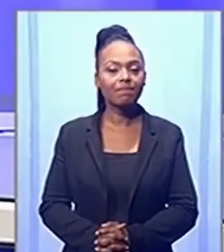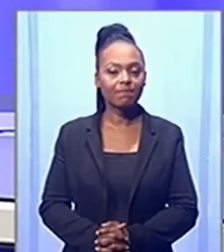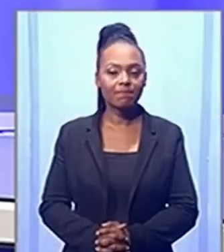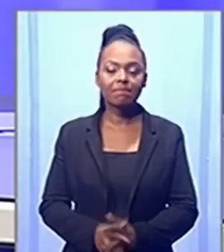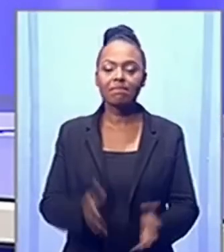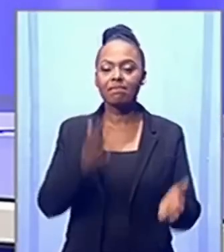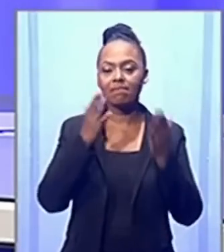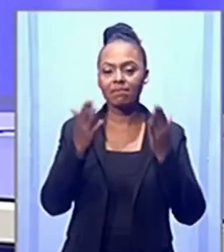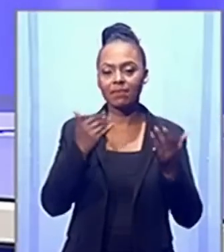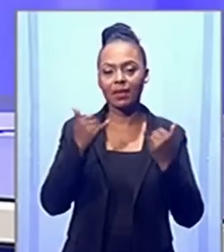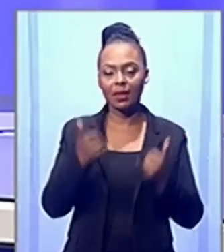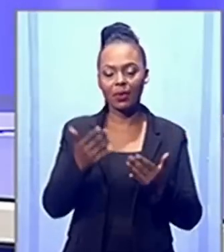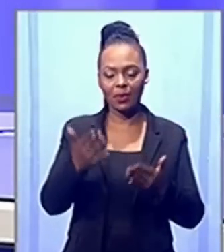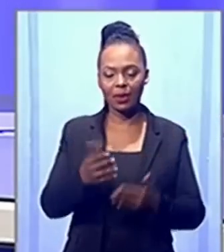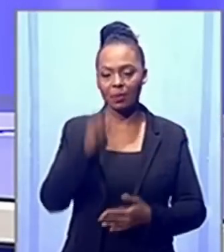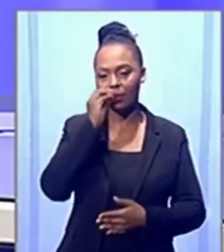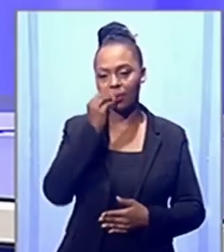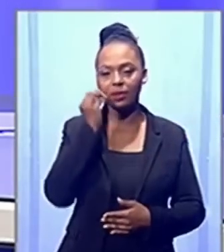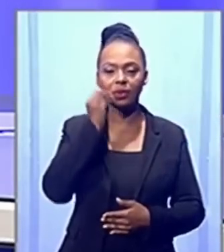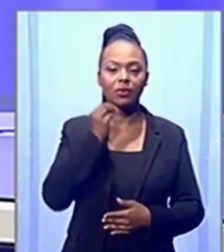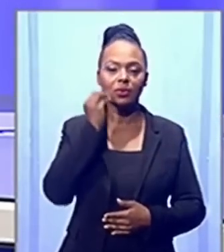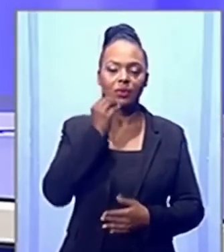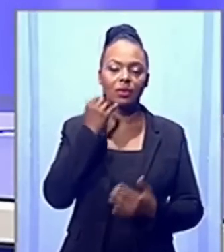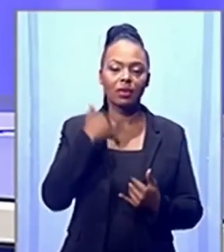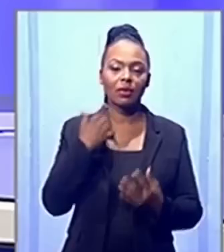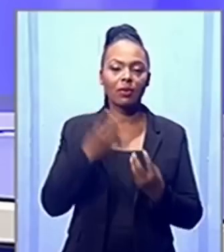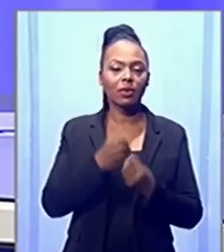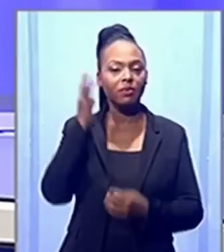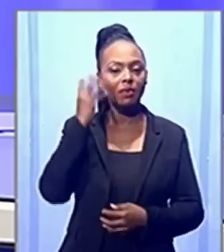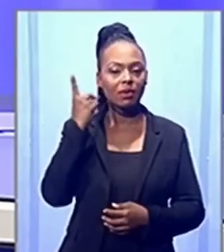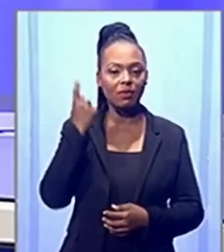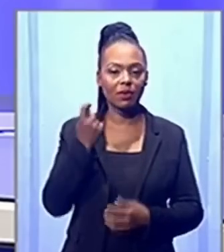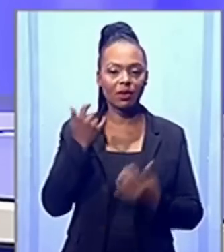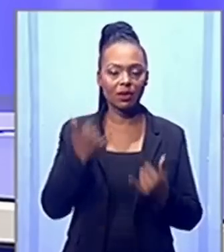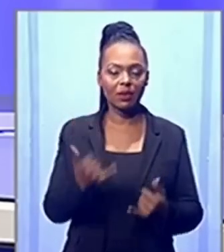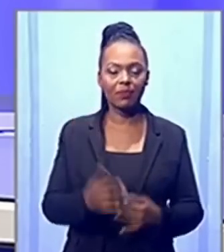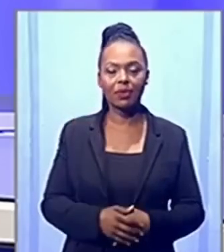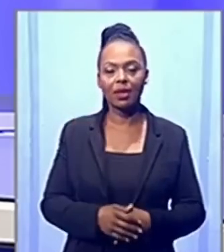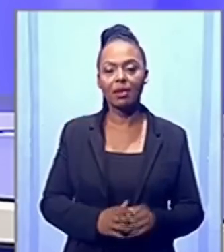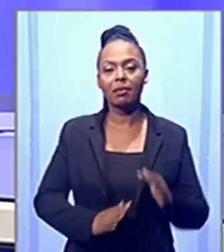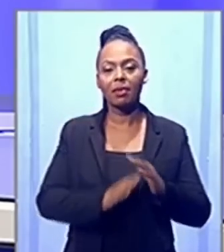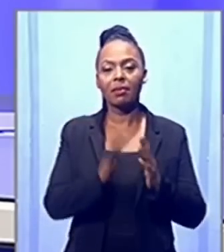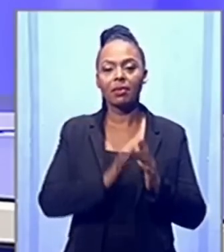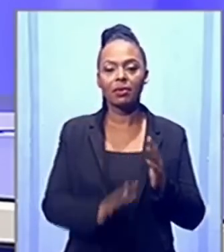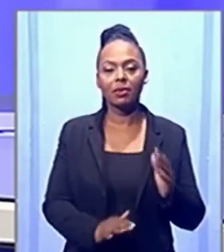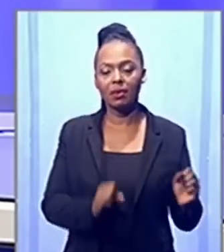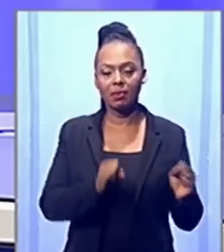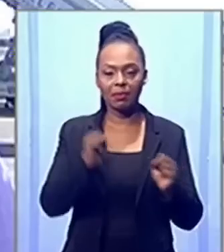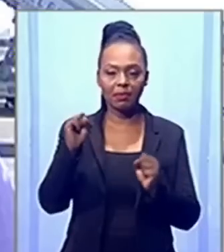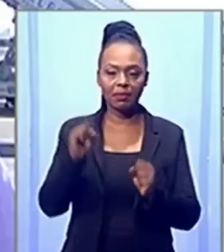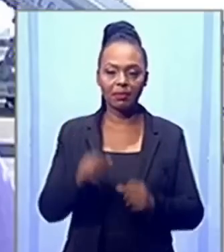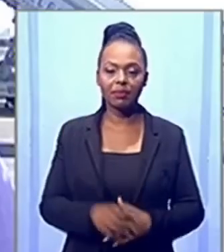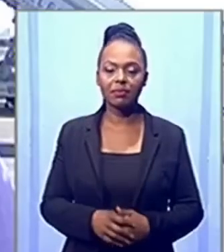Tibela mohi re a amohela e betse ke na kwa ditaba tsa Sesotho ke mo le Triforce Zulengwe di hloza ditaba di alatela.